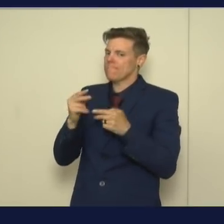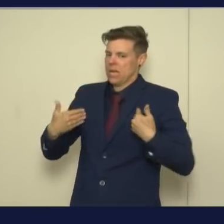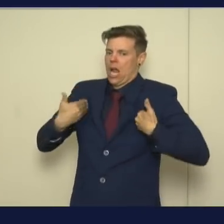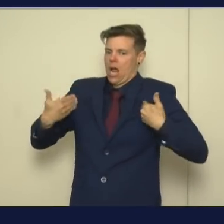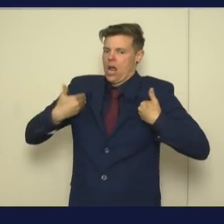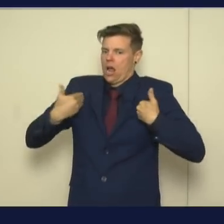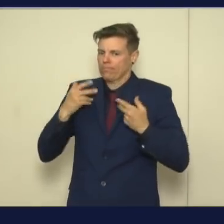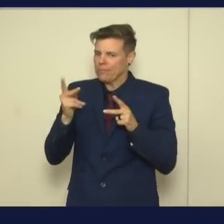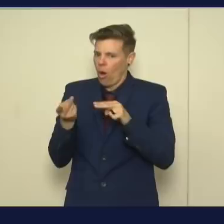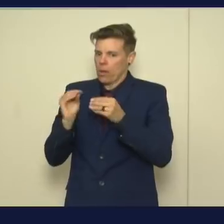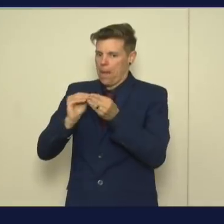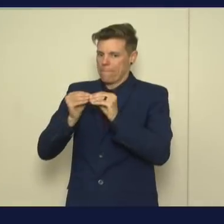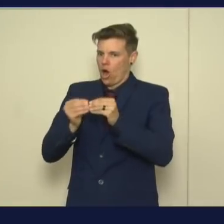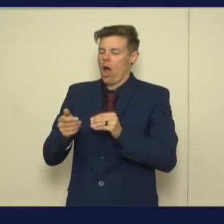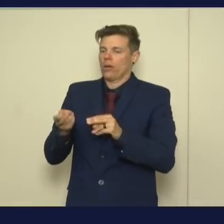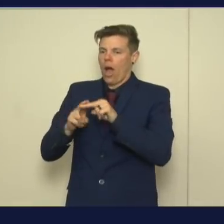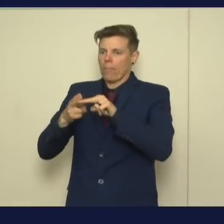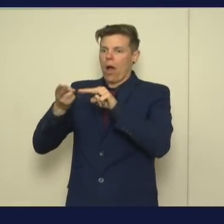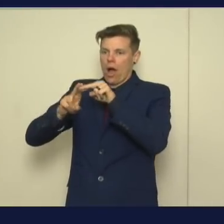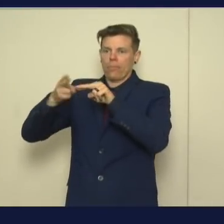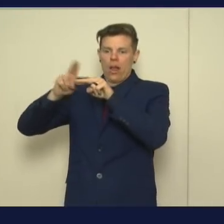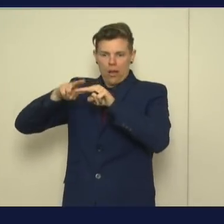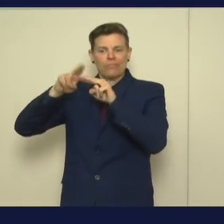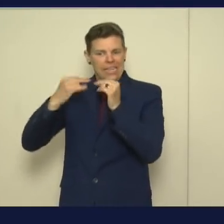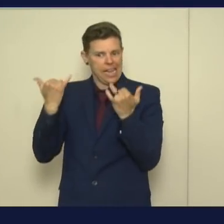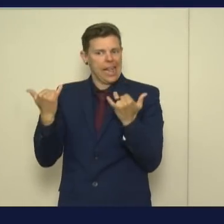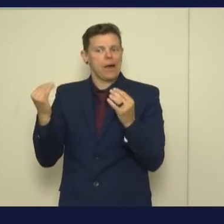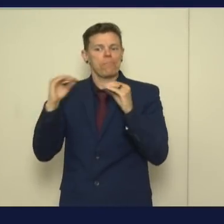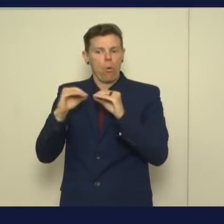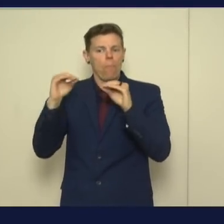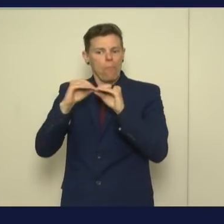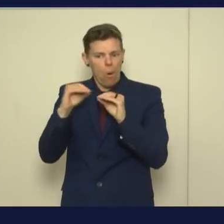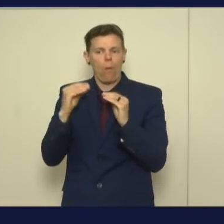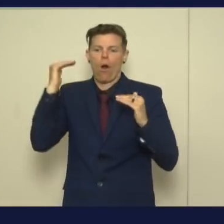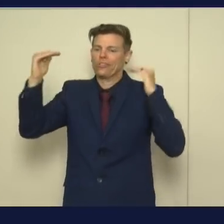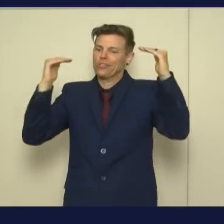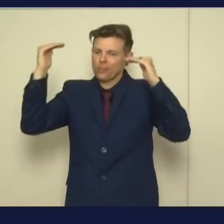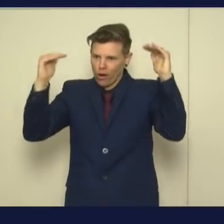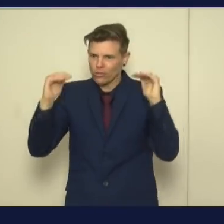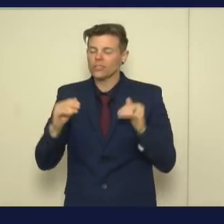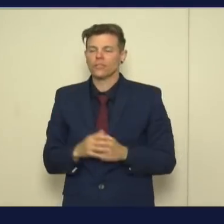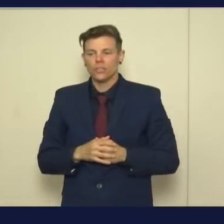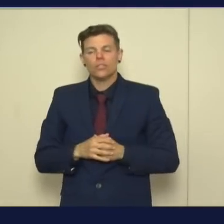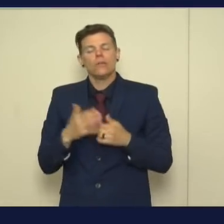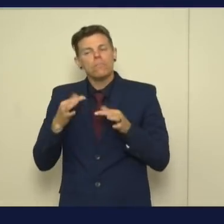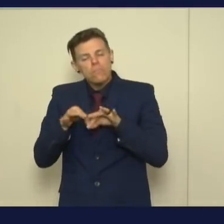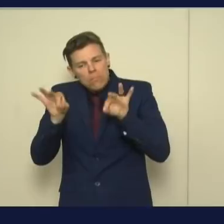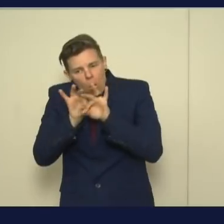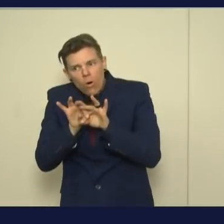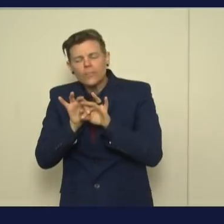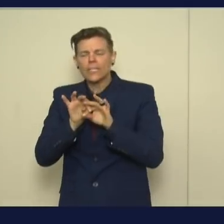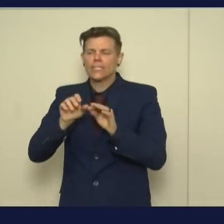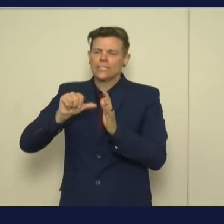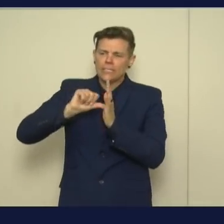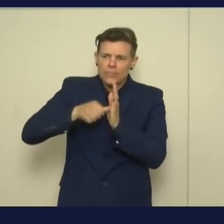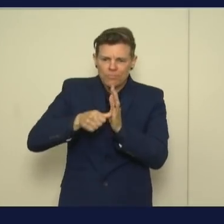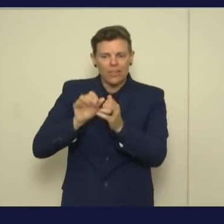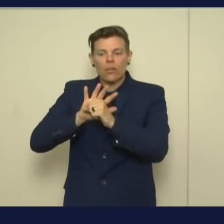daily infections, it's an important thing to note, right, that this virus is blind to those